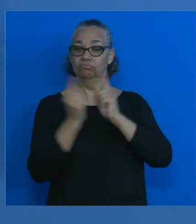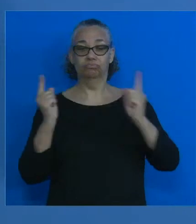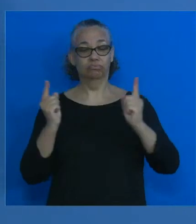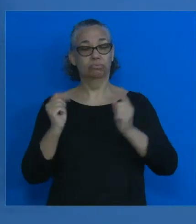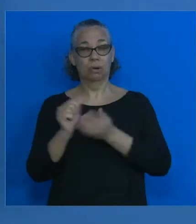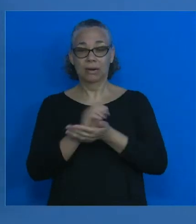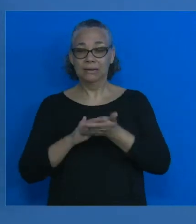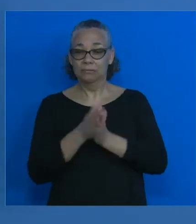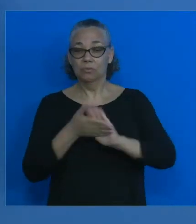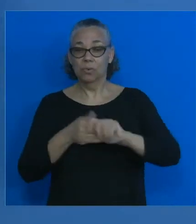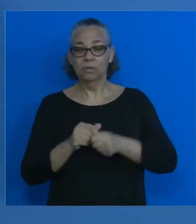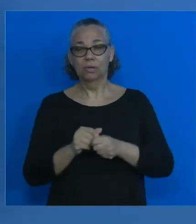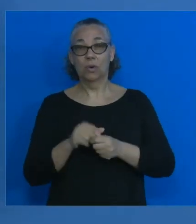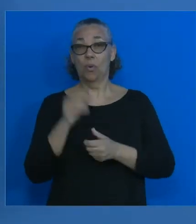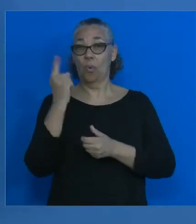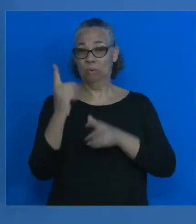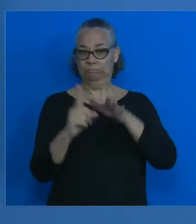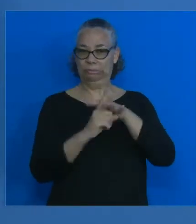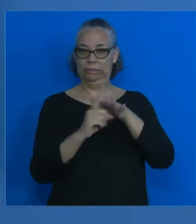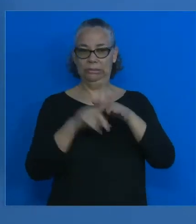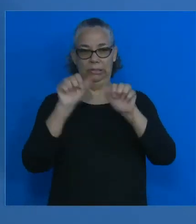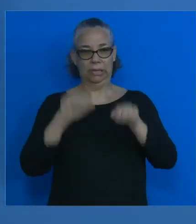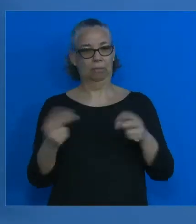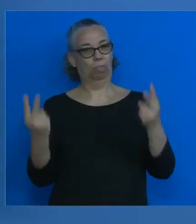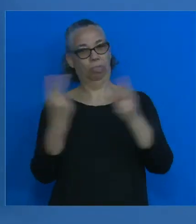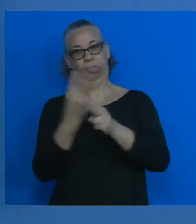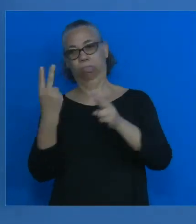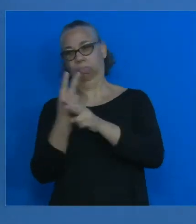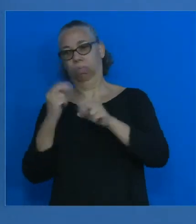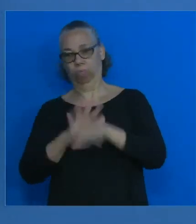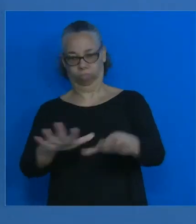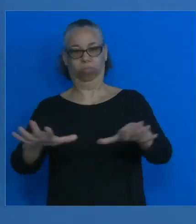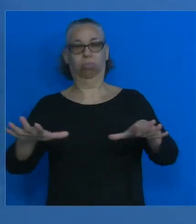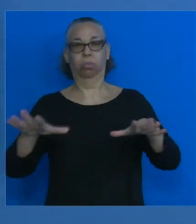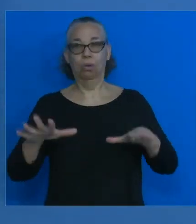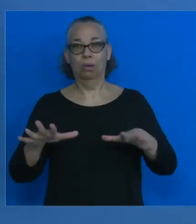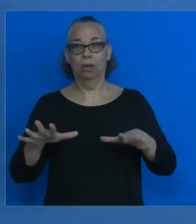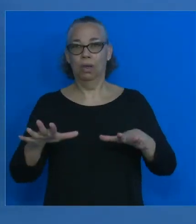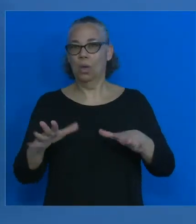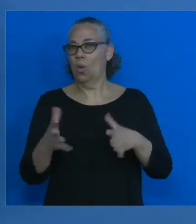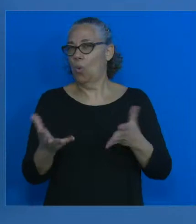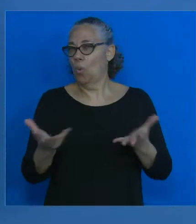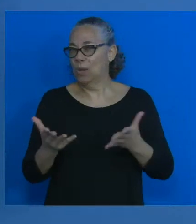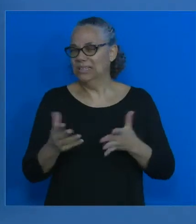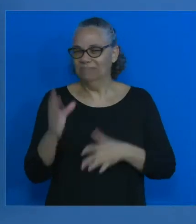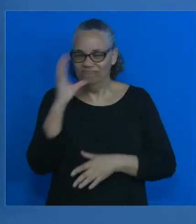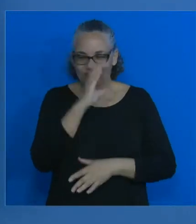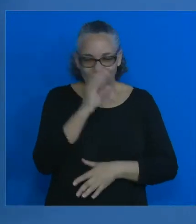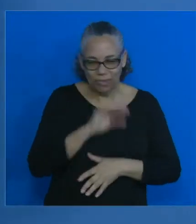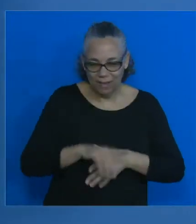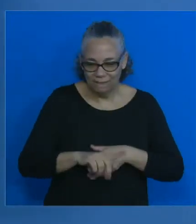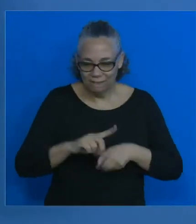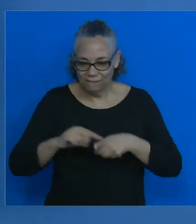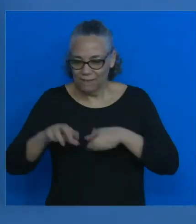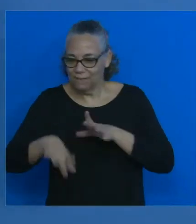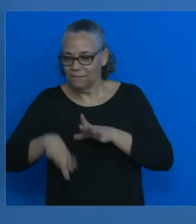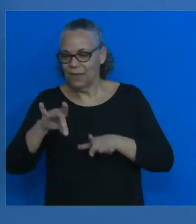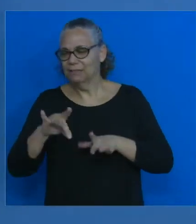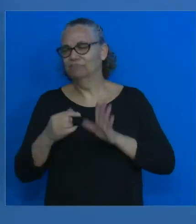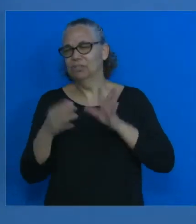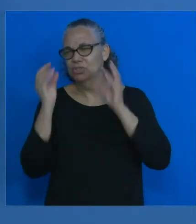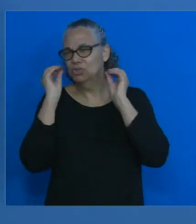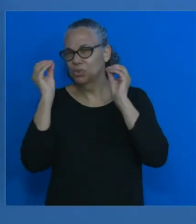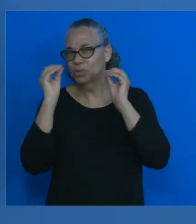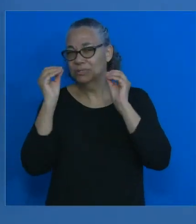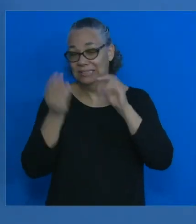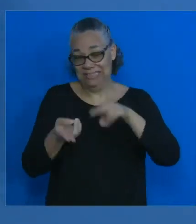one case can easily multiply and spread. What contact tracing has taught us about the current increase in positive